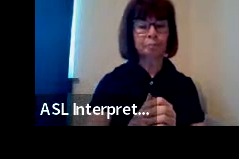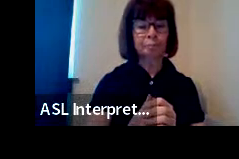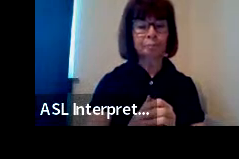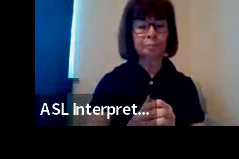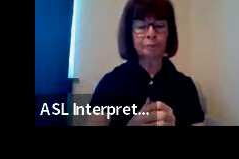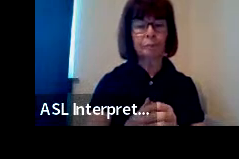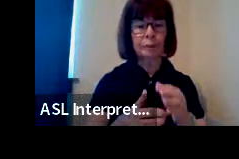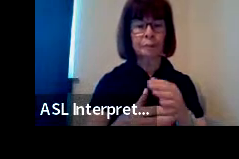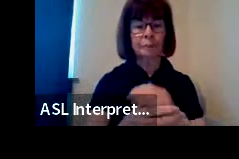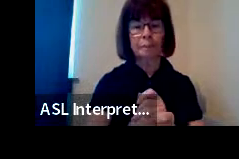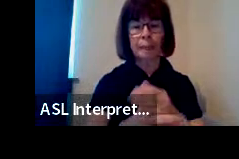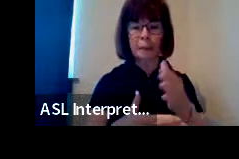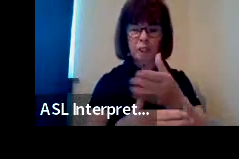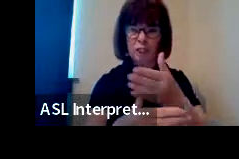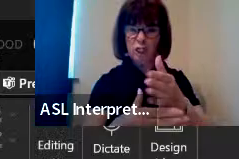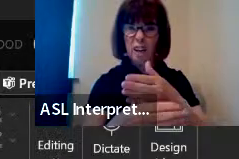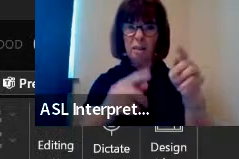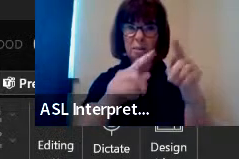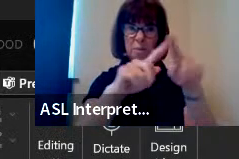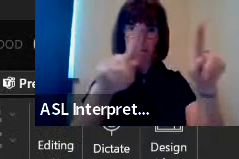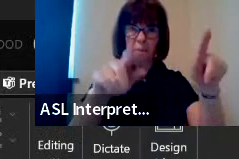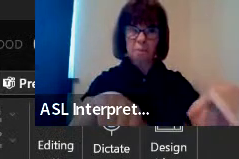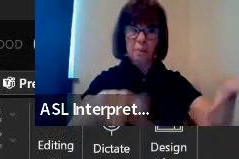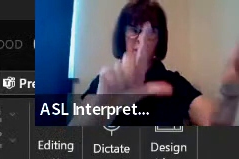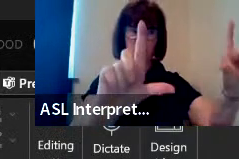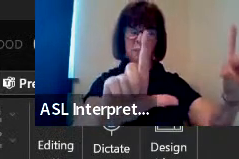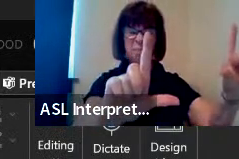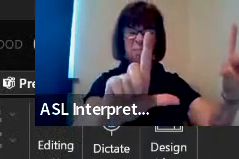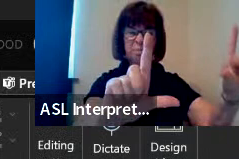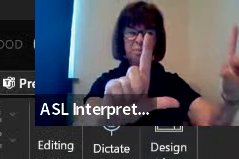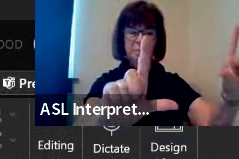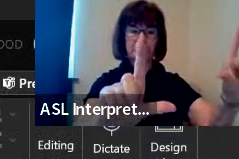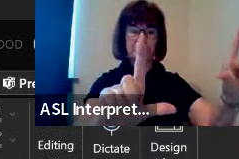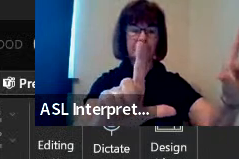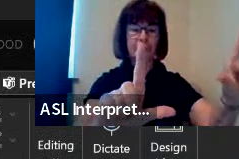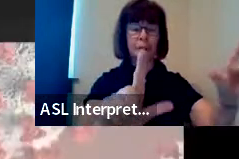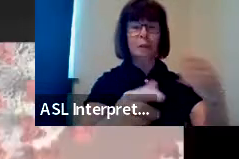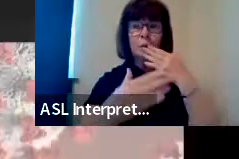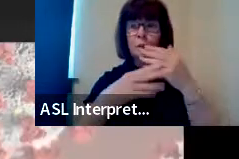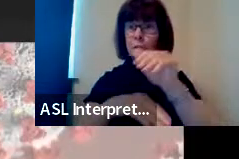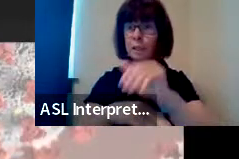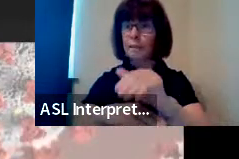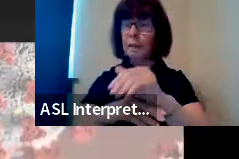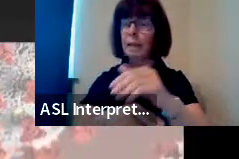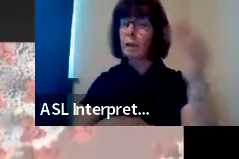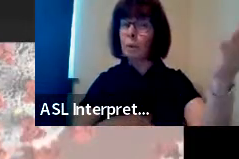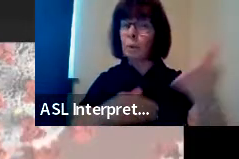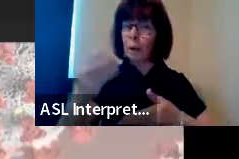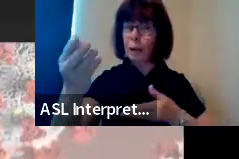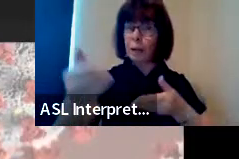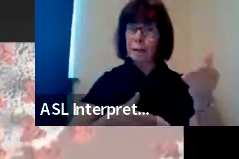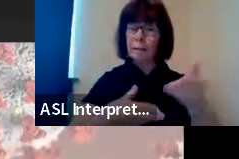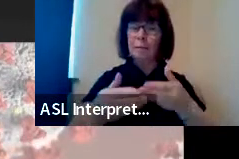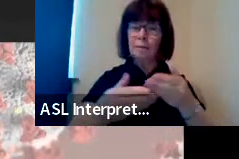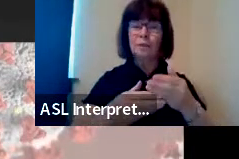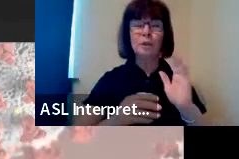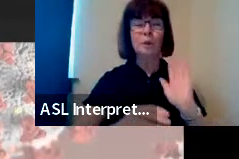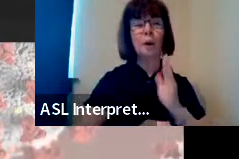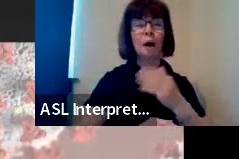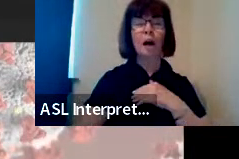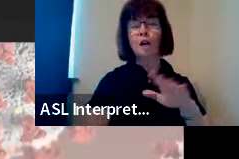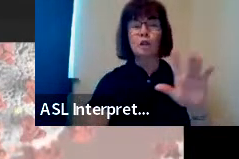share the screen. Good evening and welcome to our